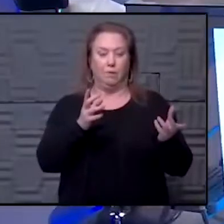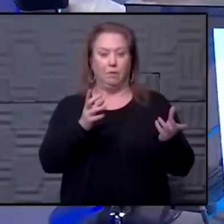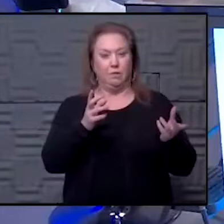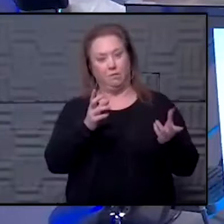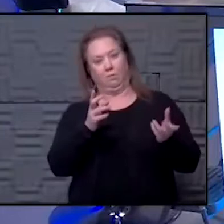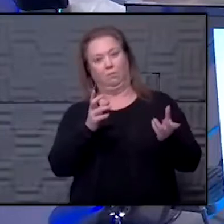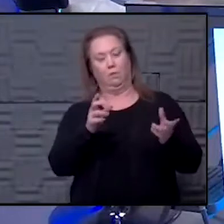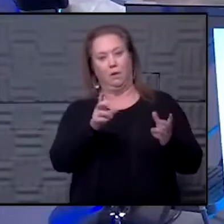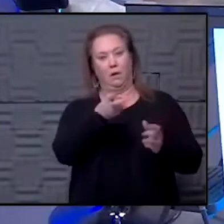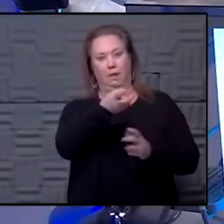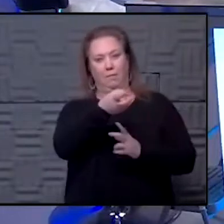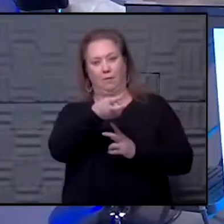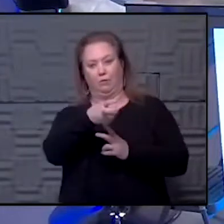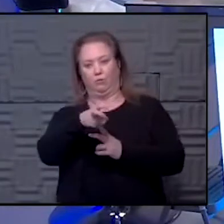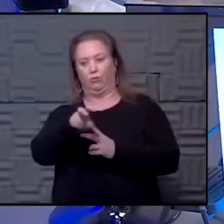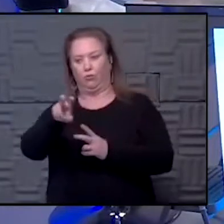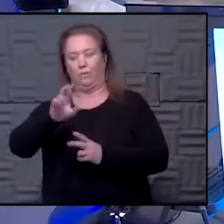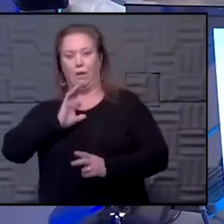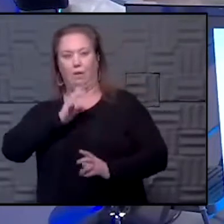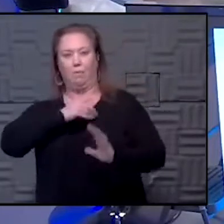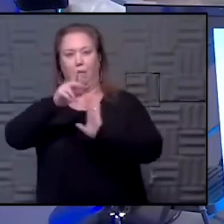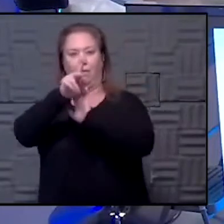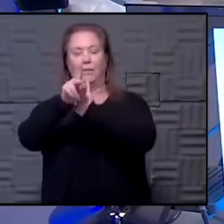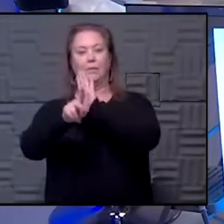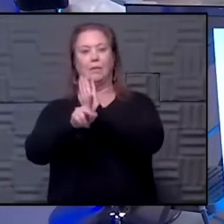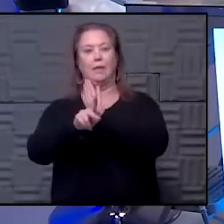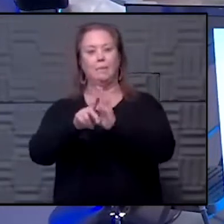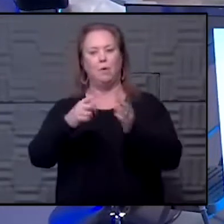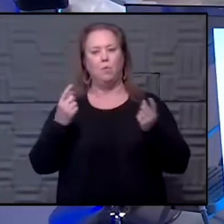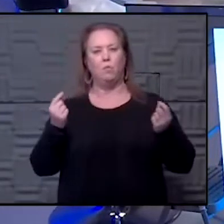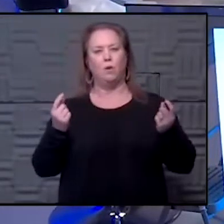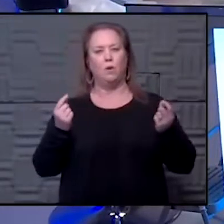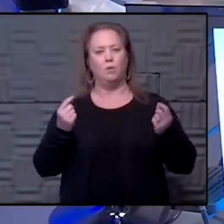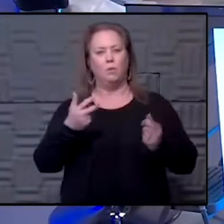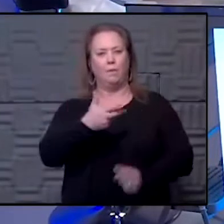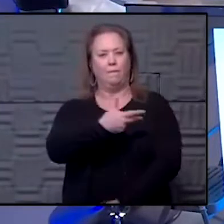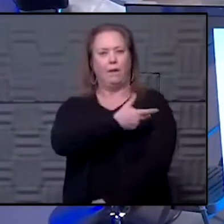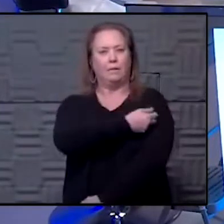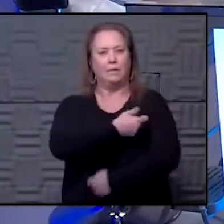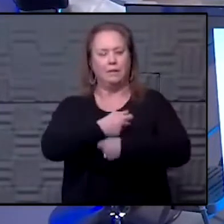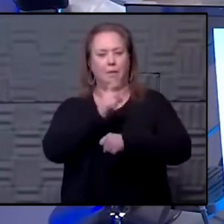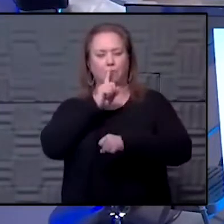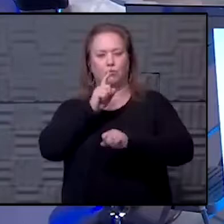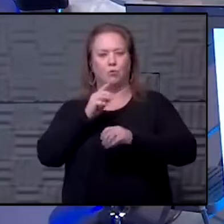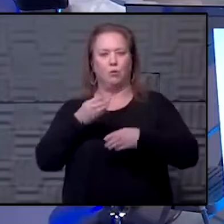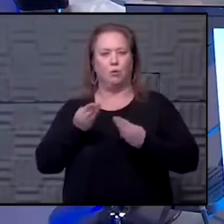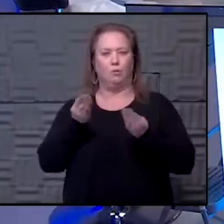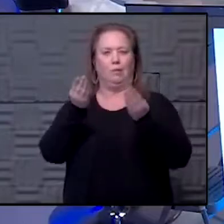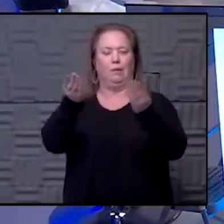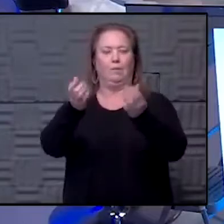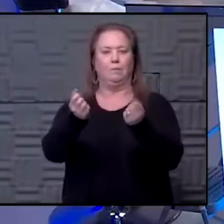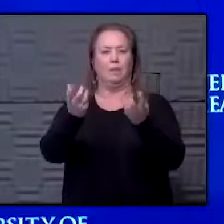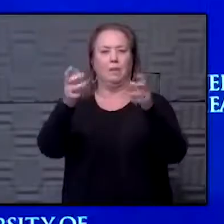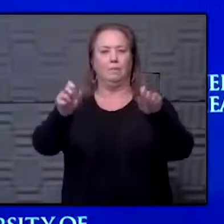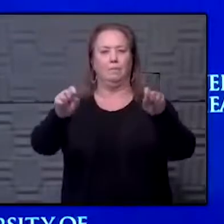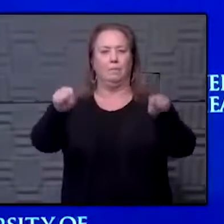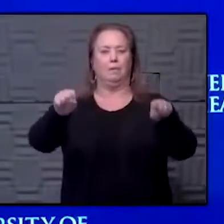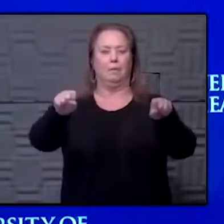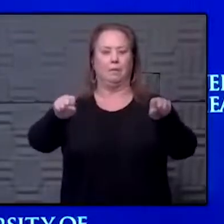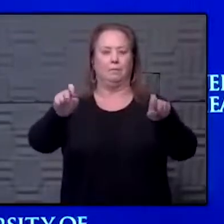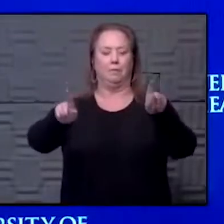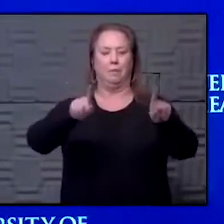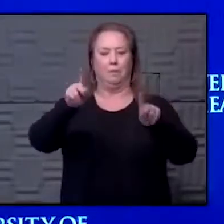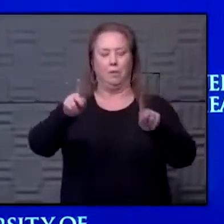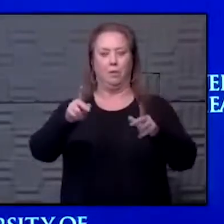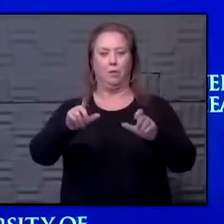that may shift policy. I mean, that could be kind of a game changer about what do we do with vaccination to make sure we get it into as many arms as possible. We said we